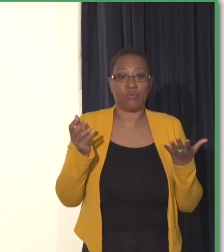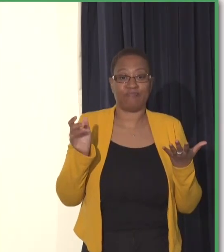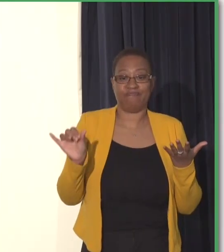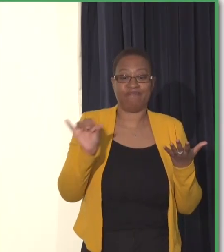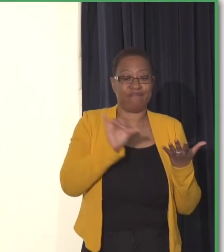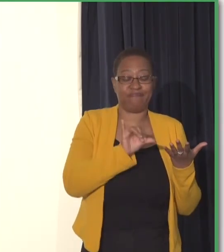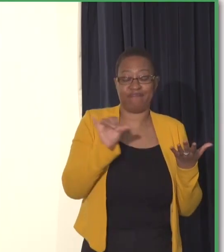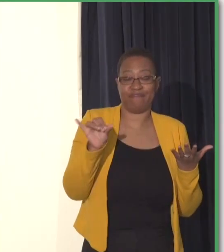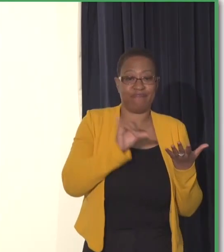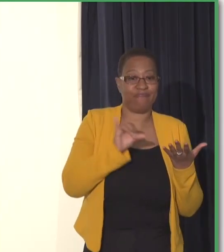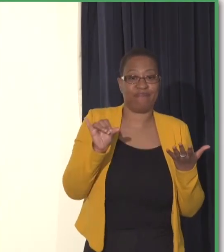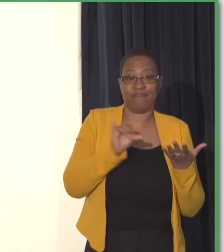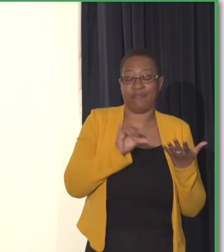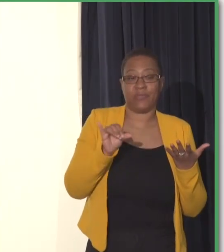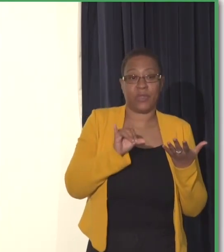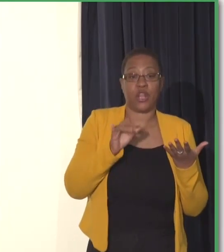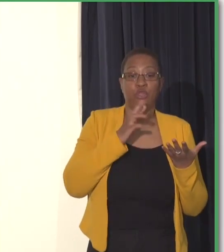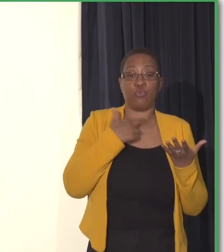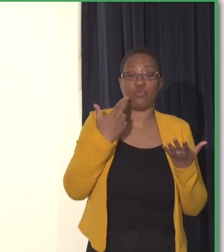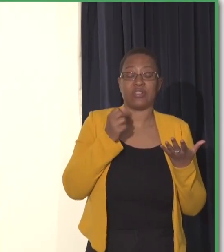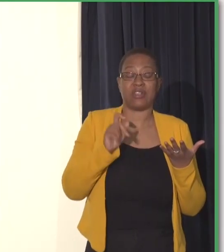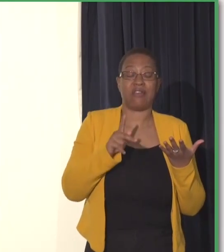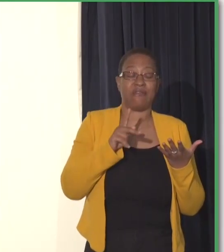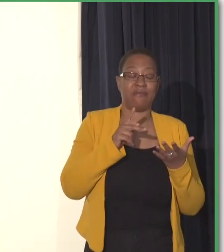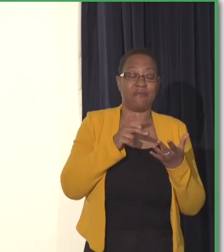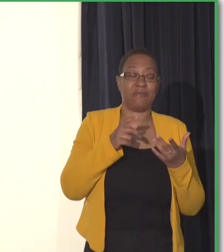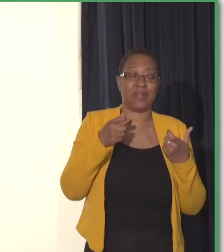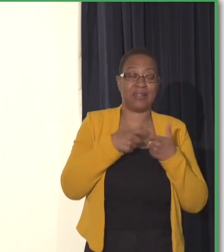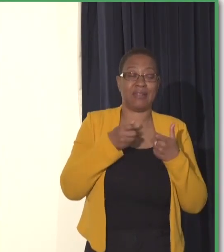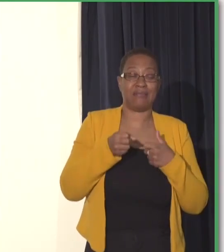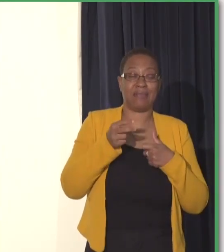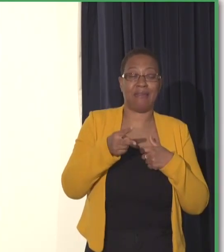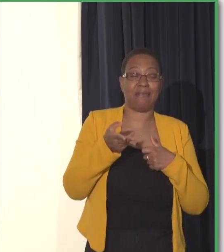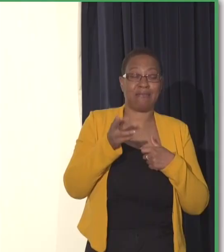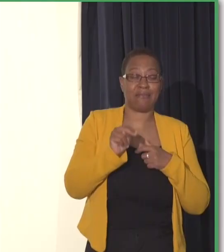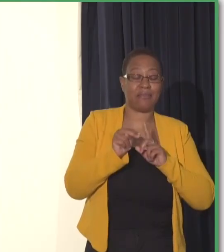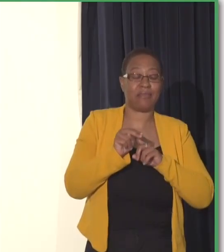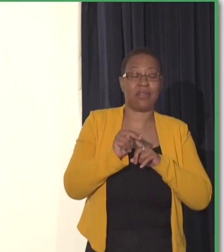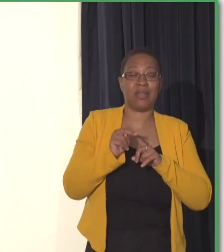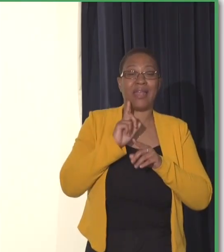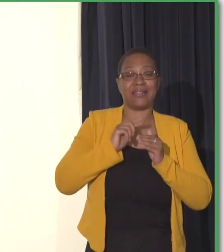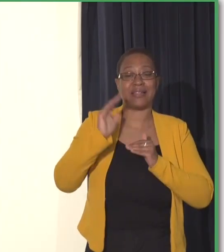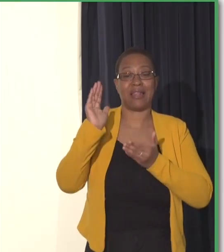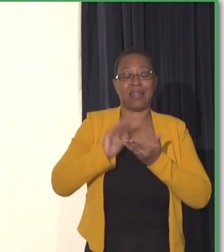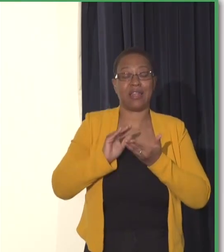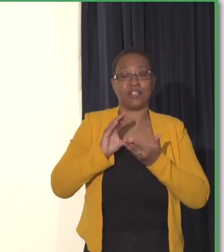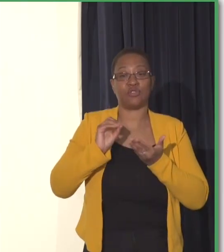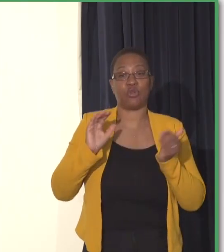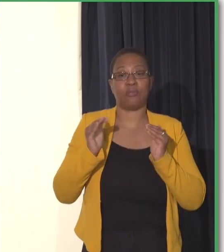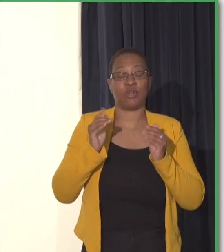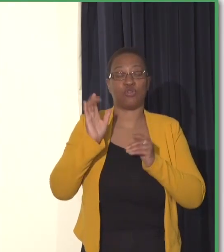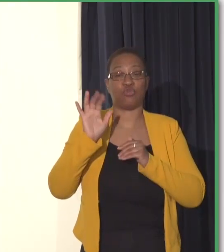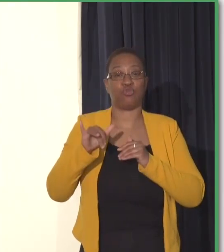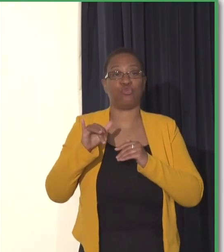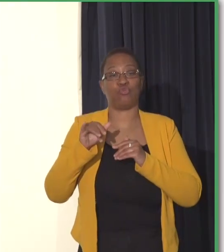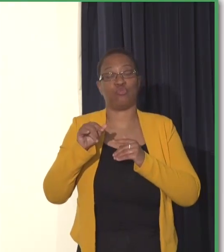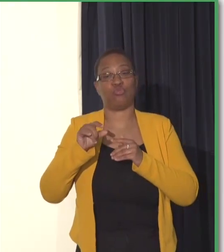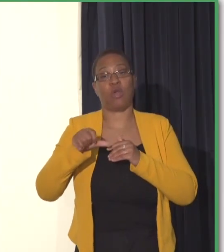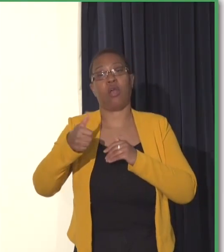found from the studies is that the risk of the taser is less or comparable to those